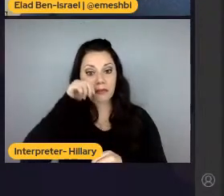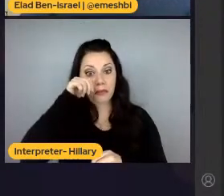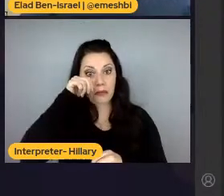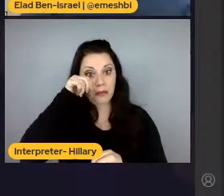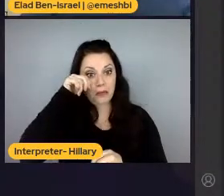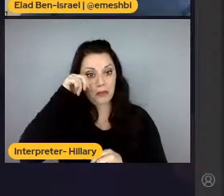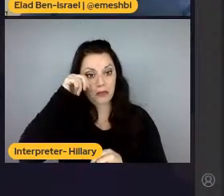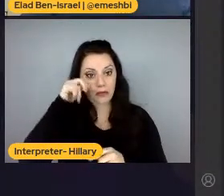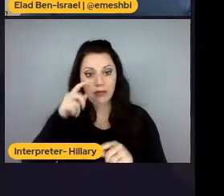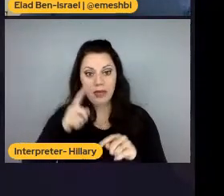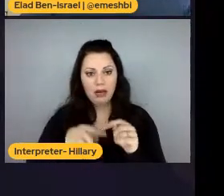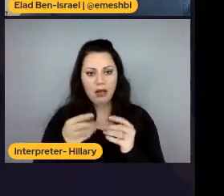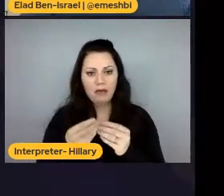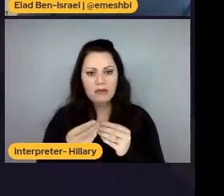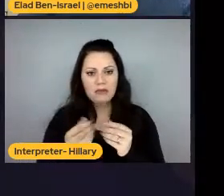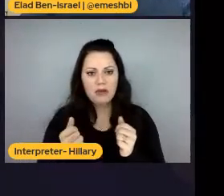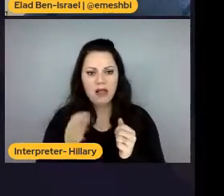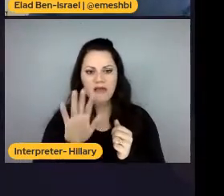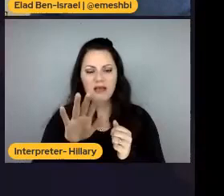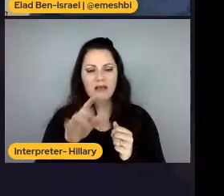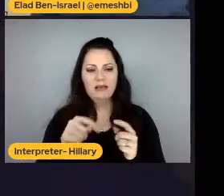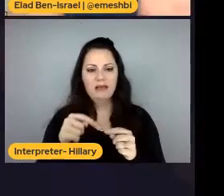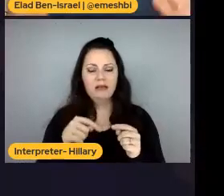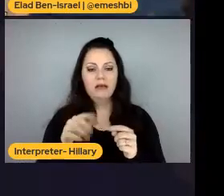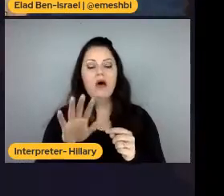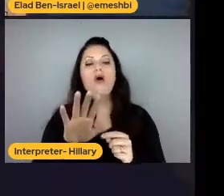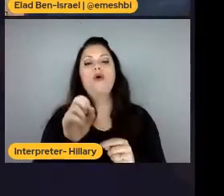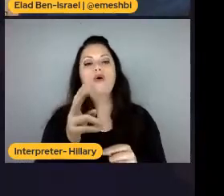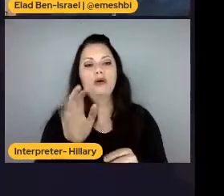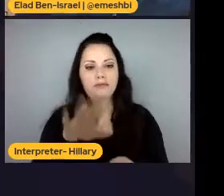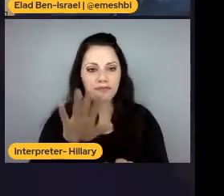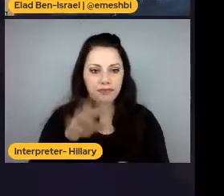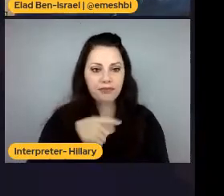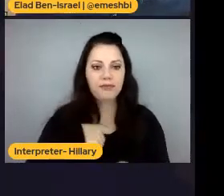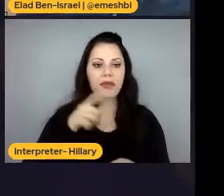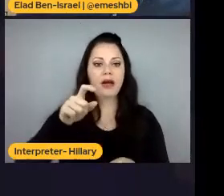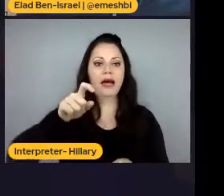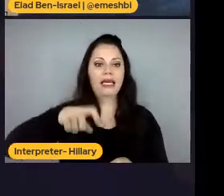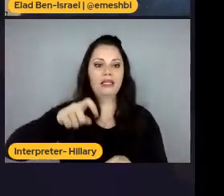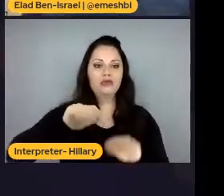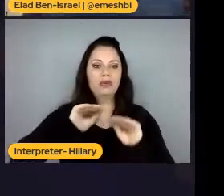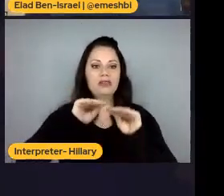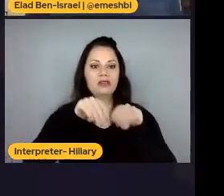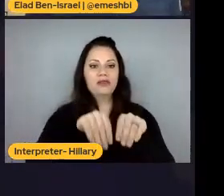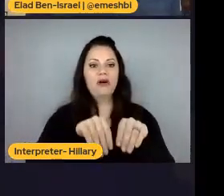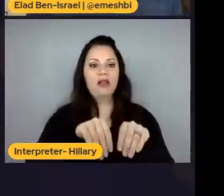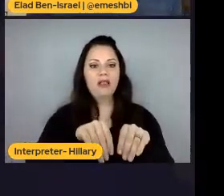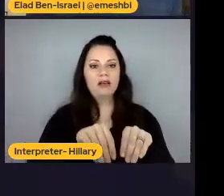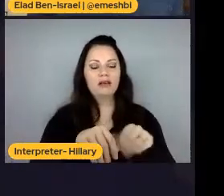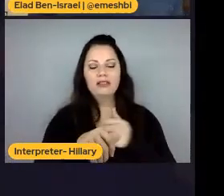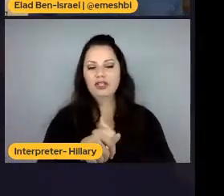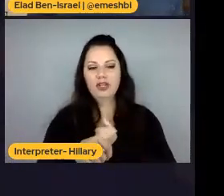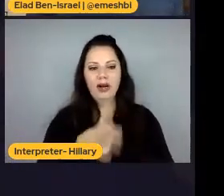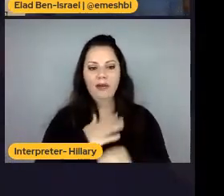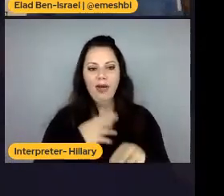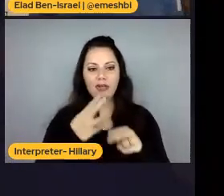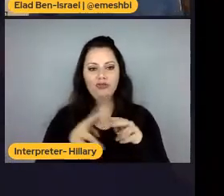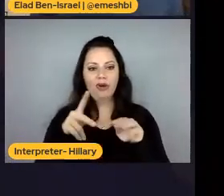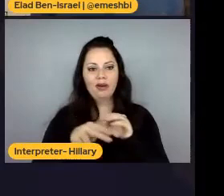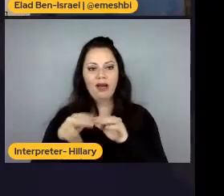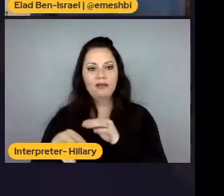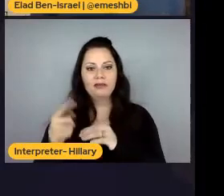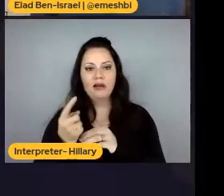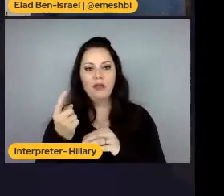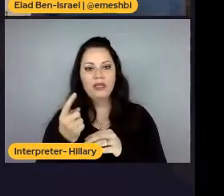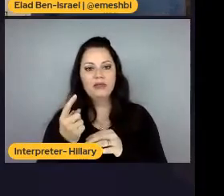Unable to resolve. Let's do this once more. Oh yeah, it needed to install all the stuff. Yeah, my shortcuts are always